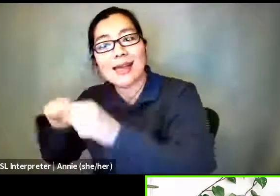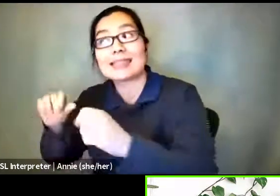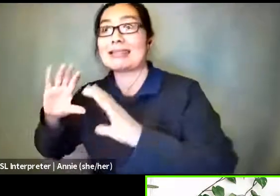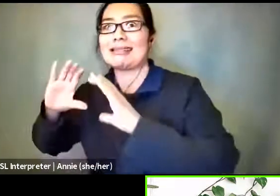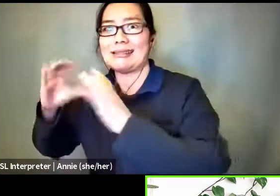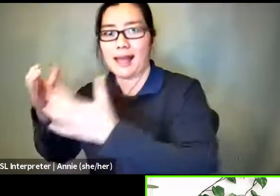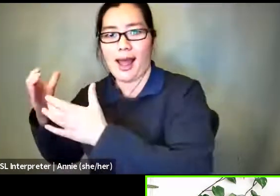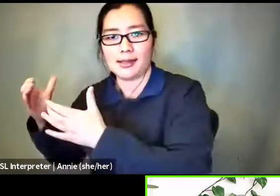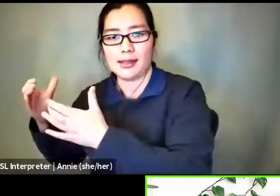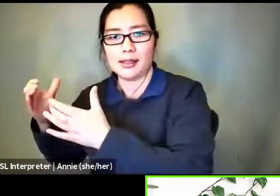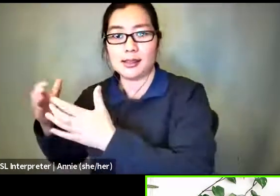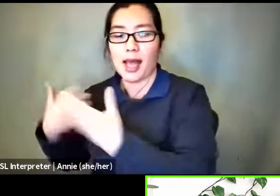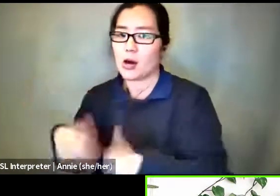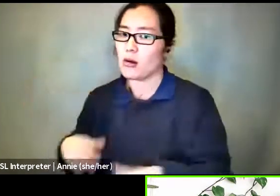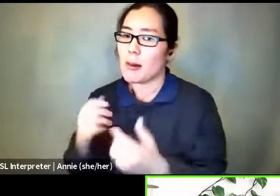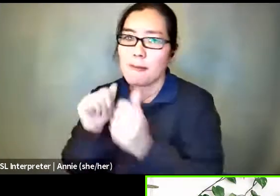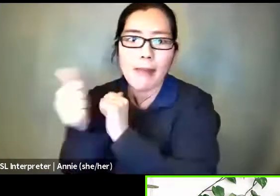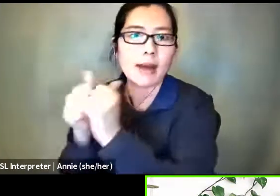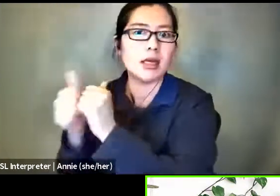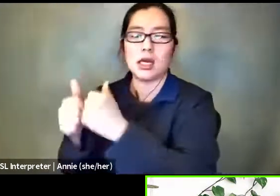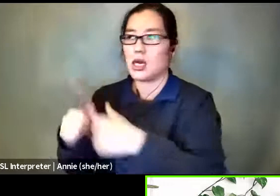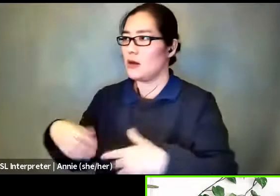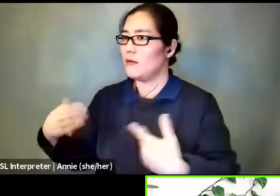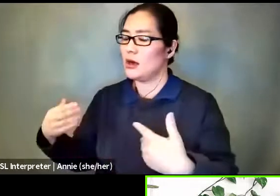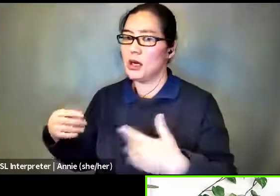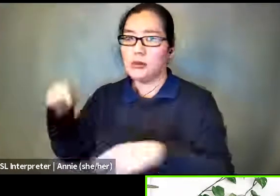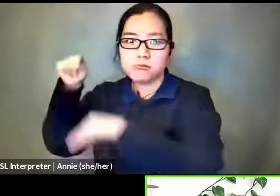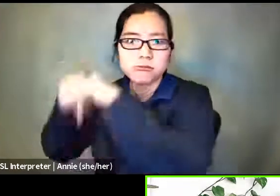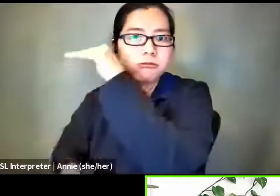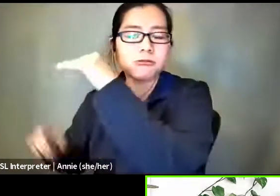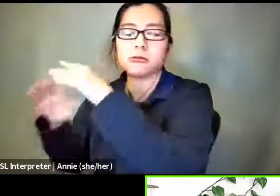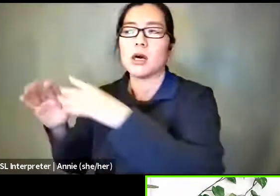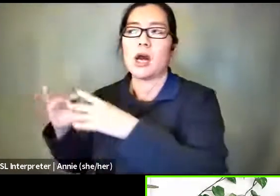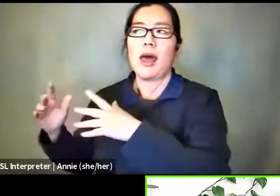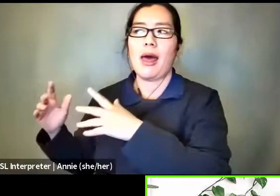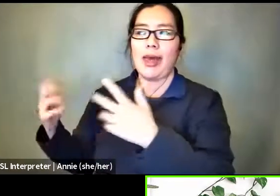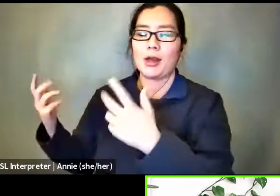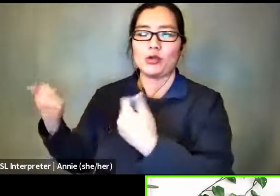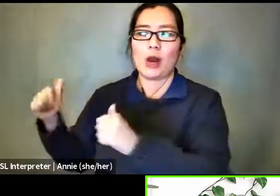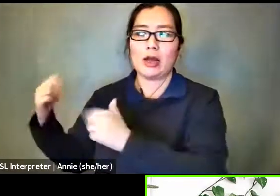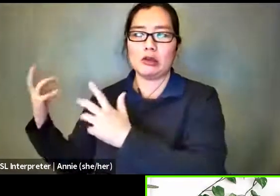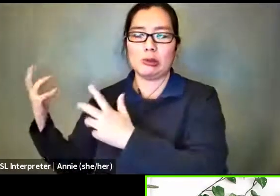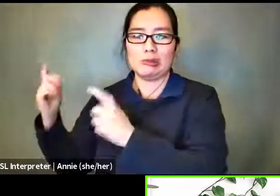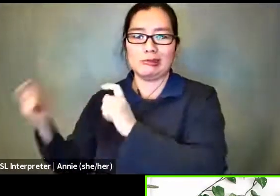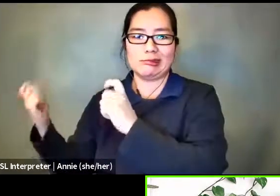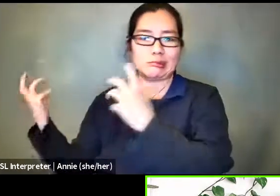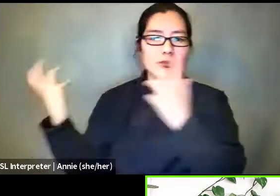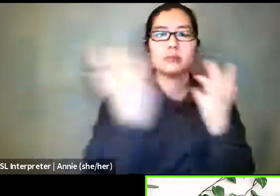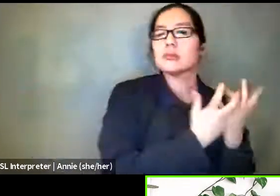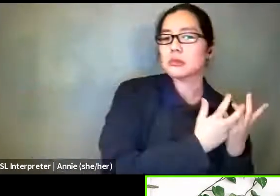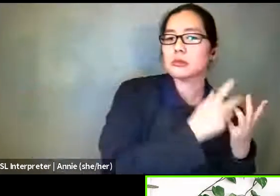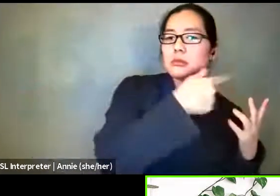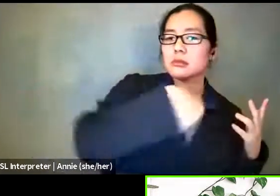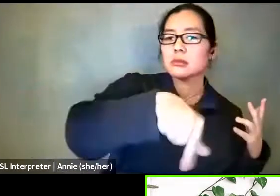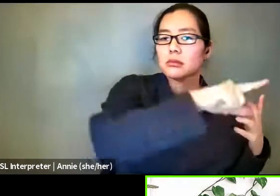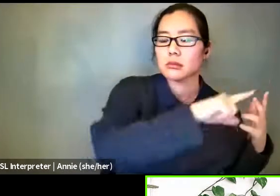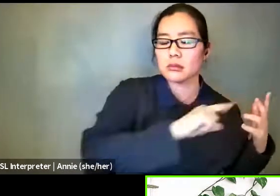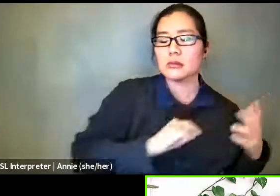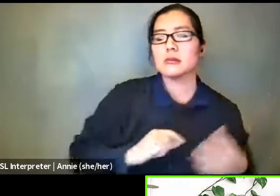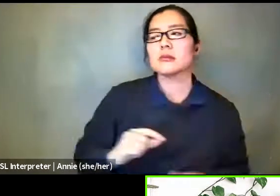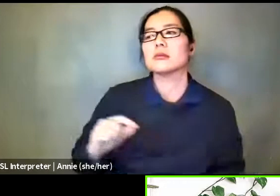them. That's something that we're really building out the edge of this concept of how deeply we